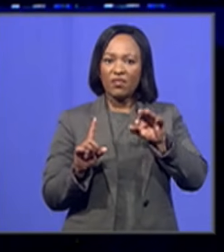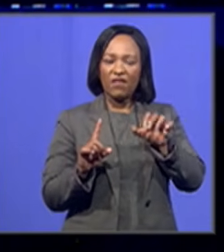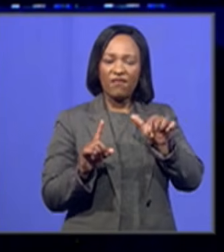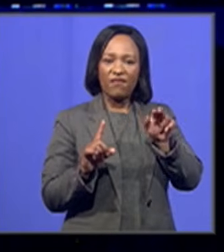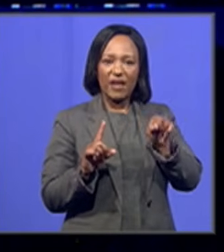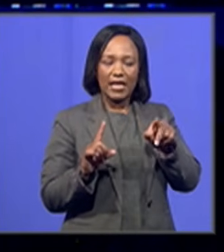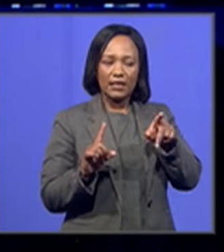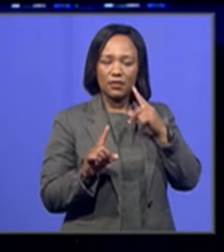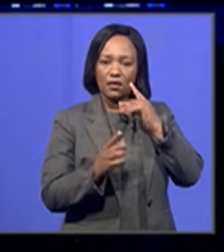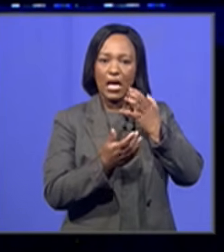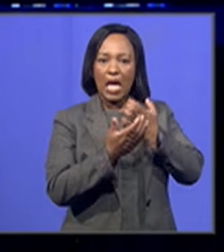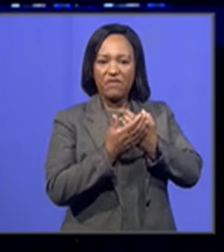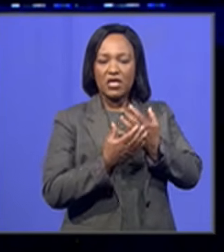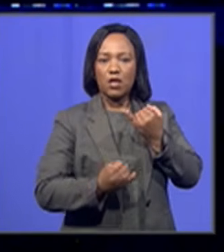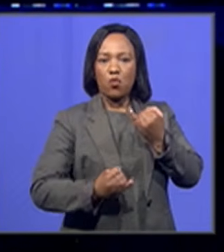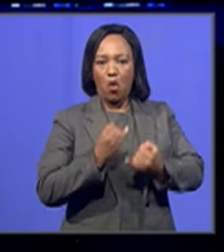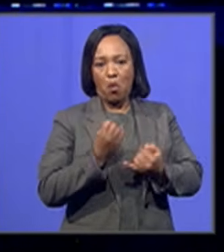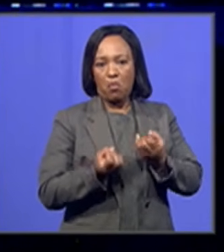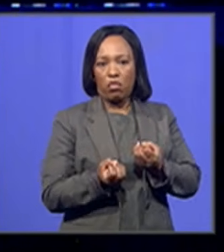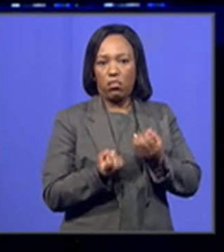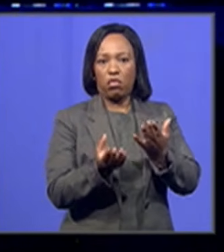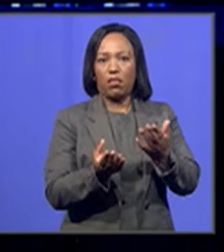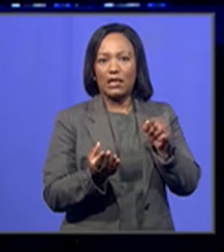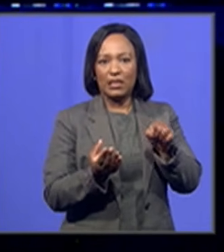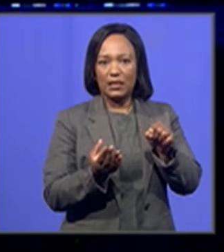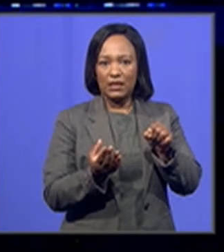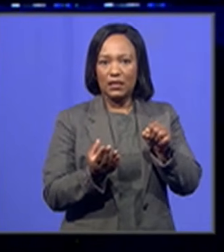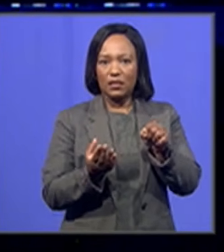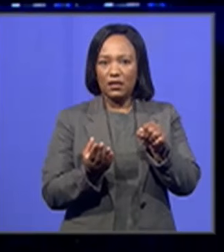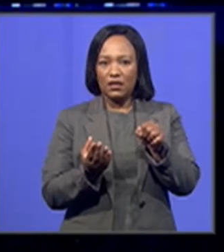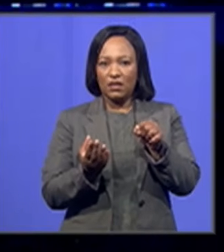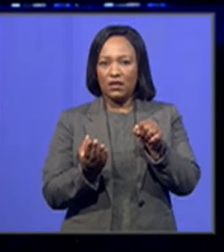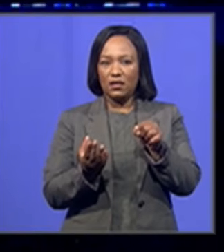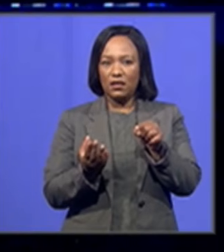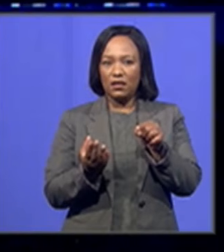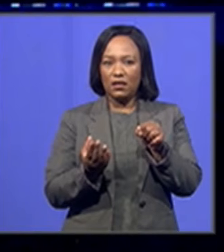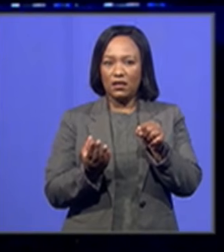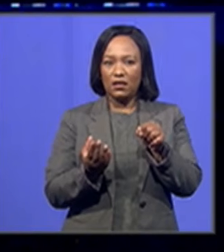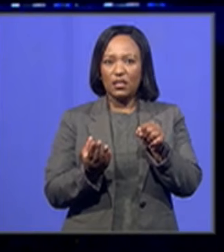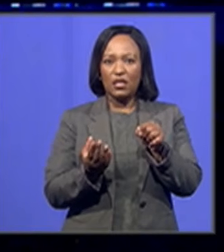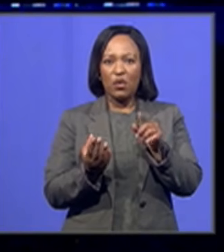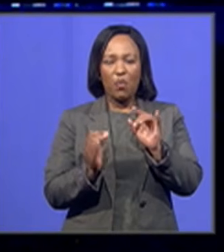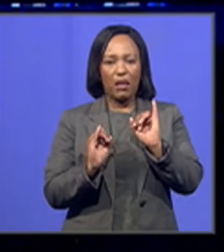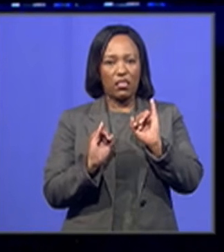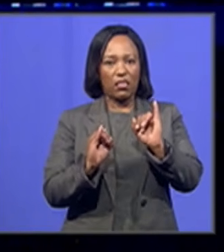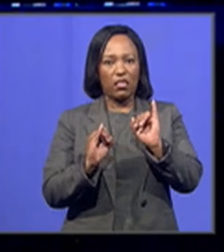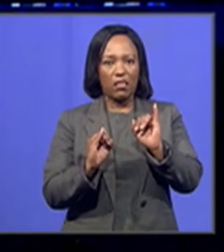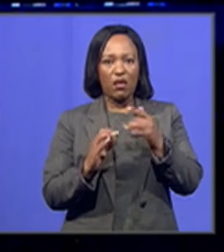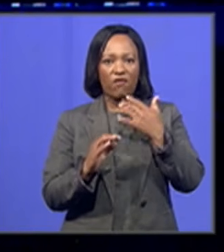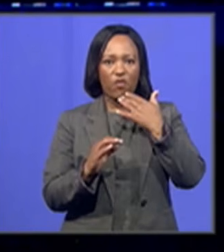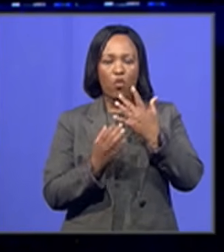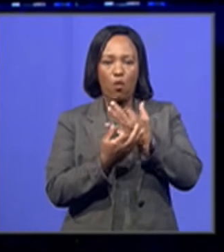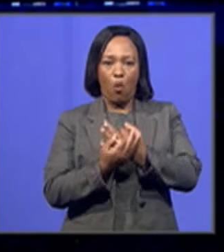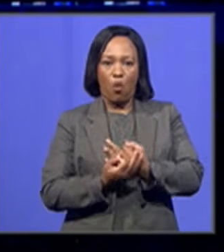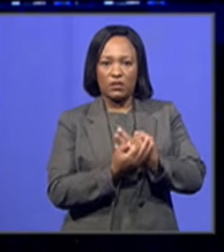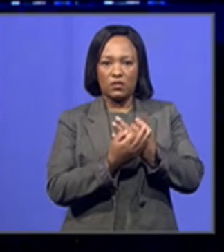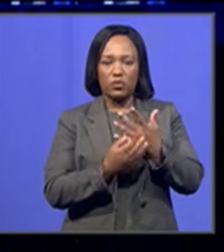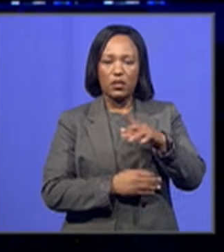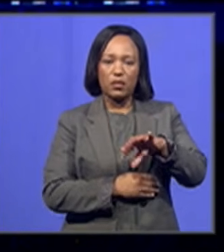bo fosahetseng diphuputsong tseo e leng se bileng kgahlano kapa se bileng kgahlamelo e mpempe ho bahlanka ba di-Hawks provinceng.